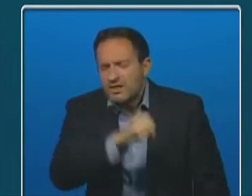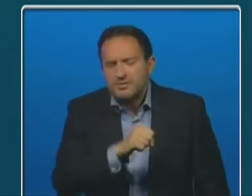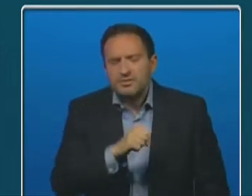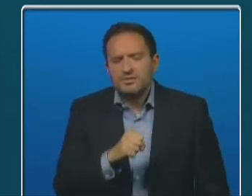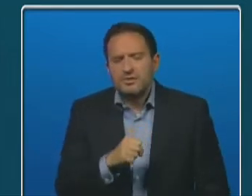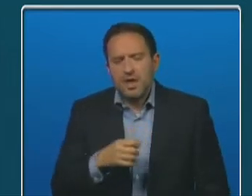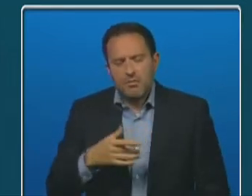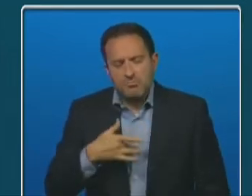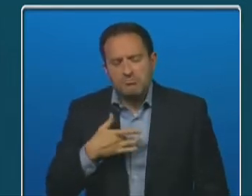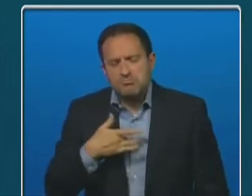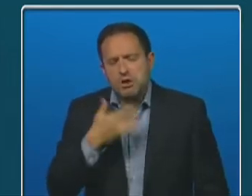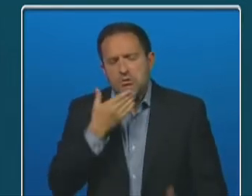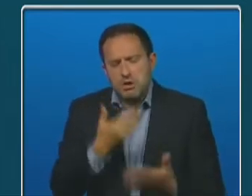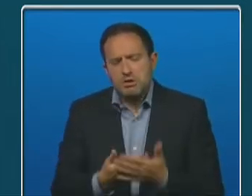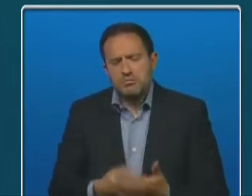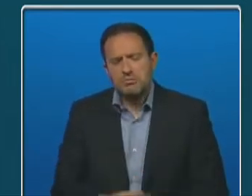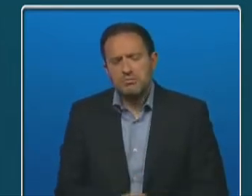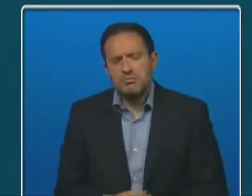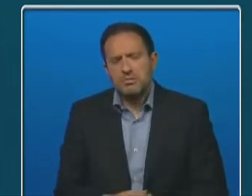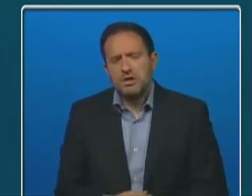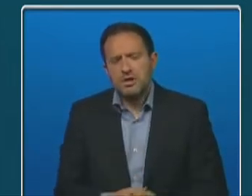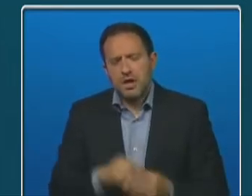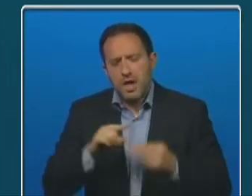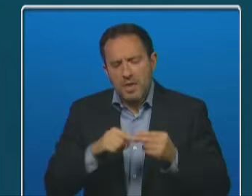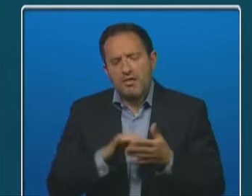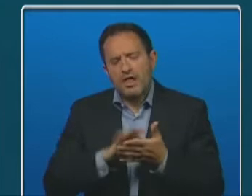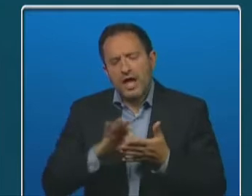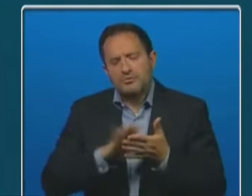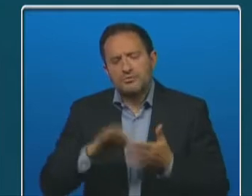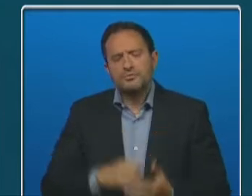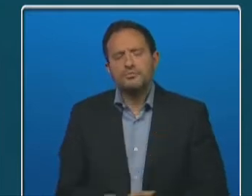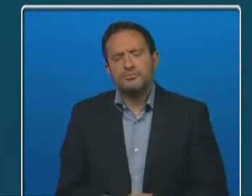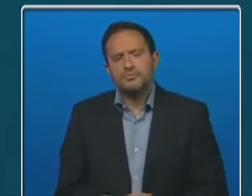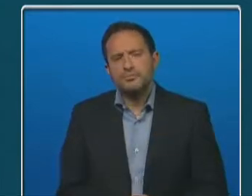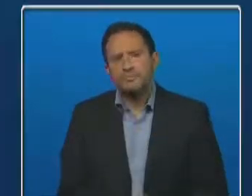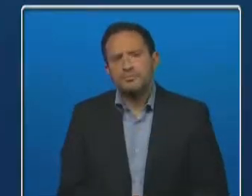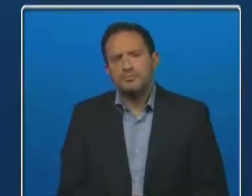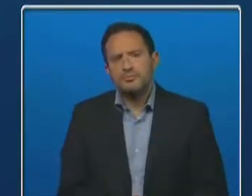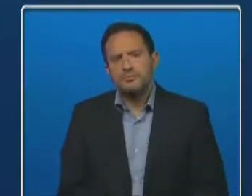us feel very good about those census counts.